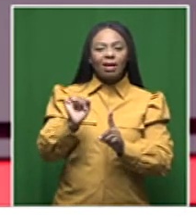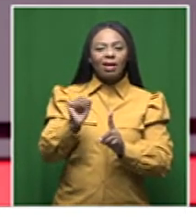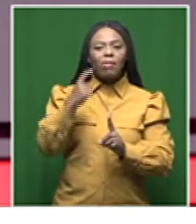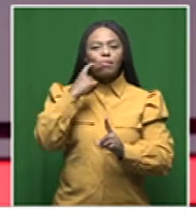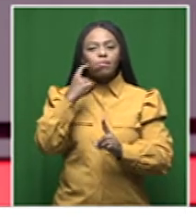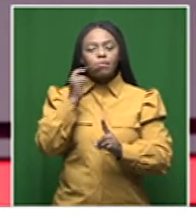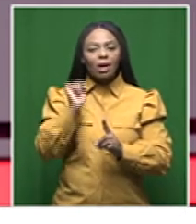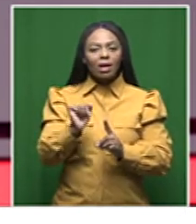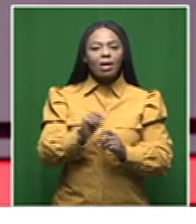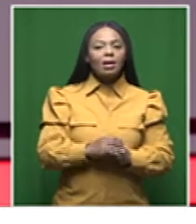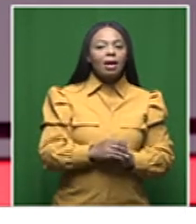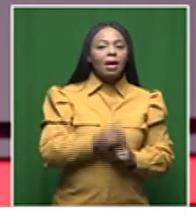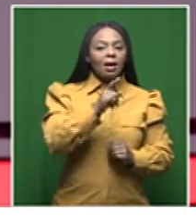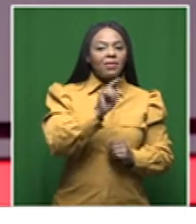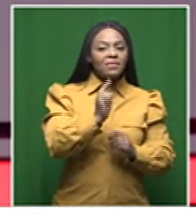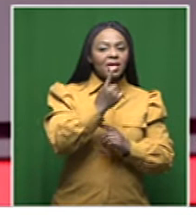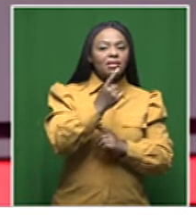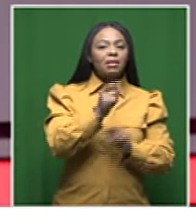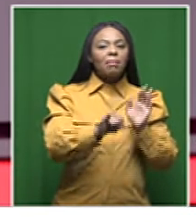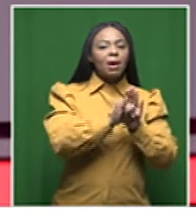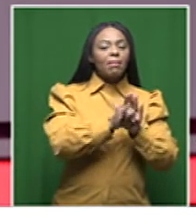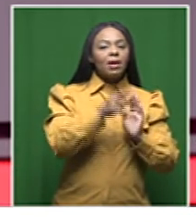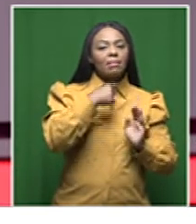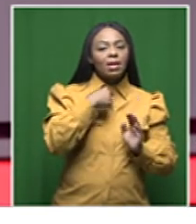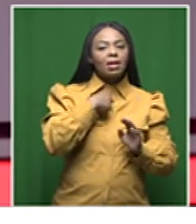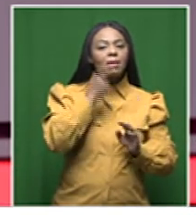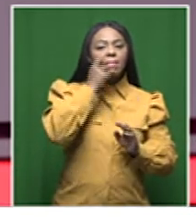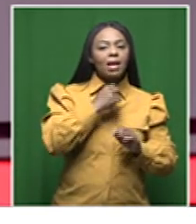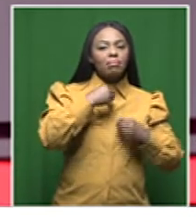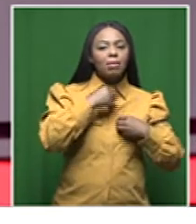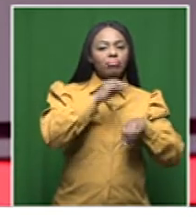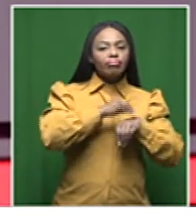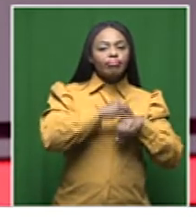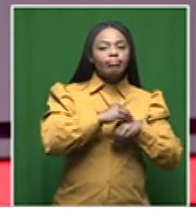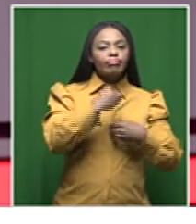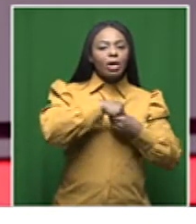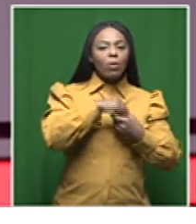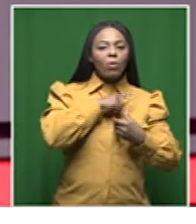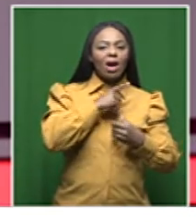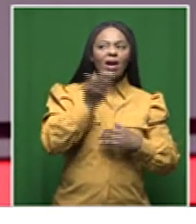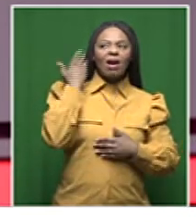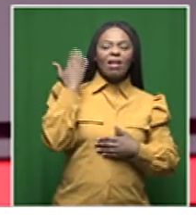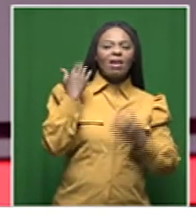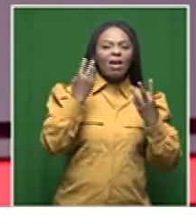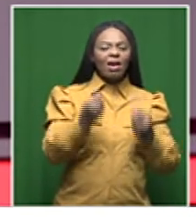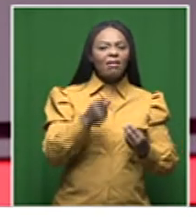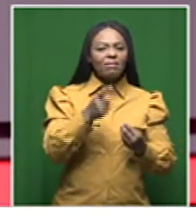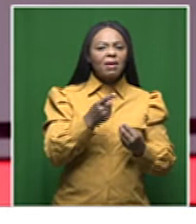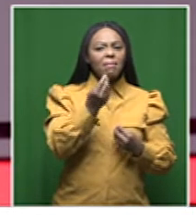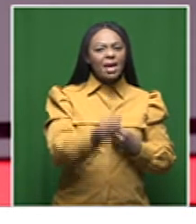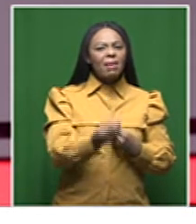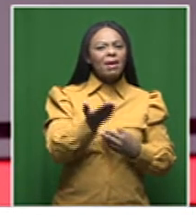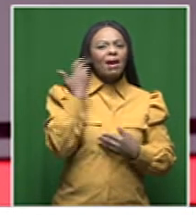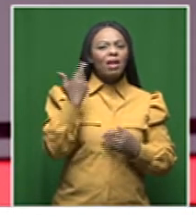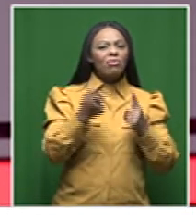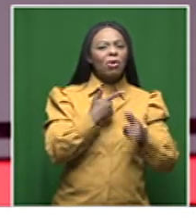on the male side, which was on my side. That was puzzling because I already had a child from a previous relationship.